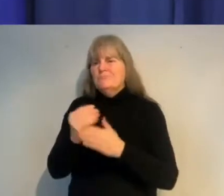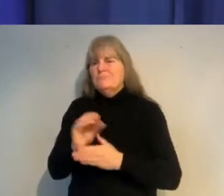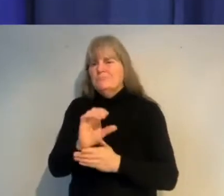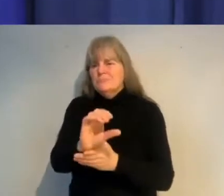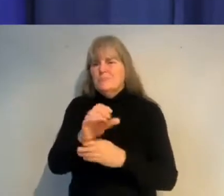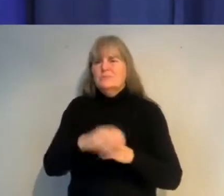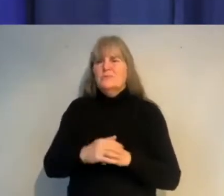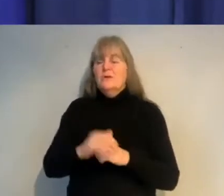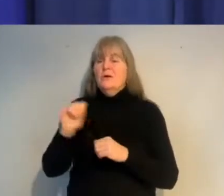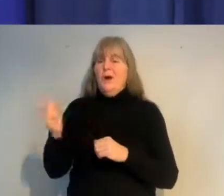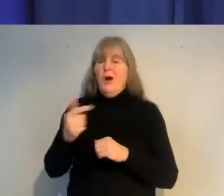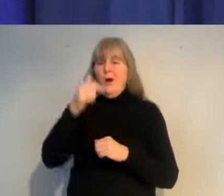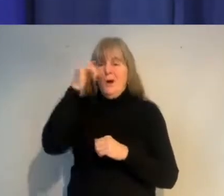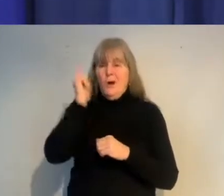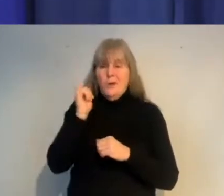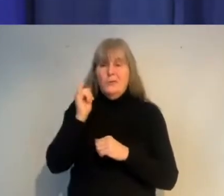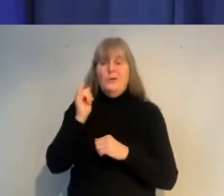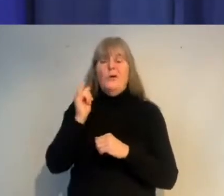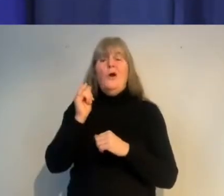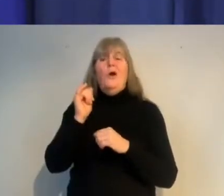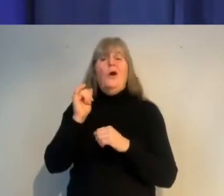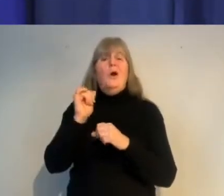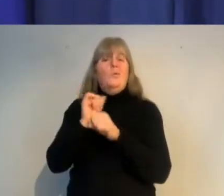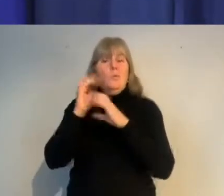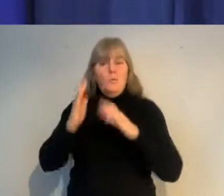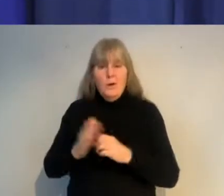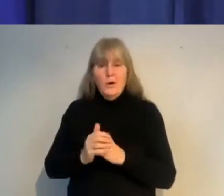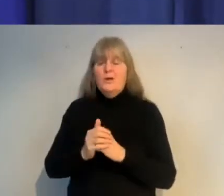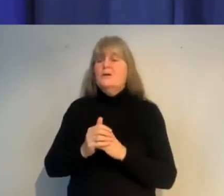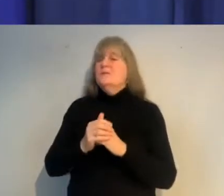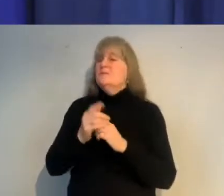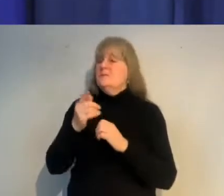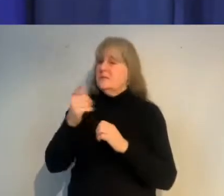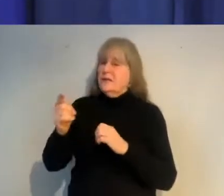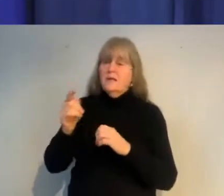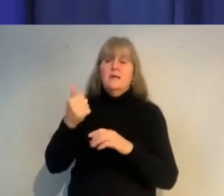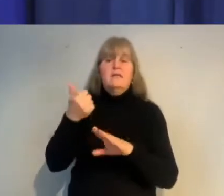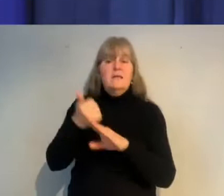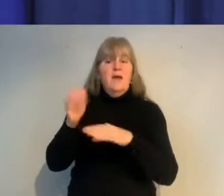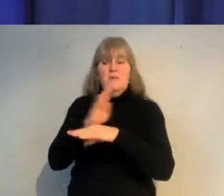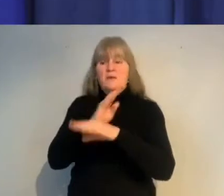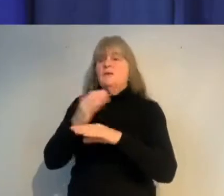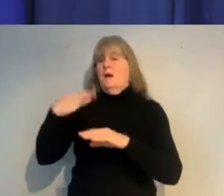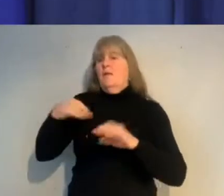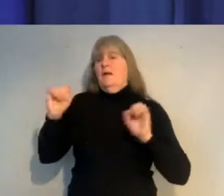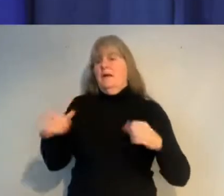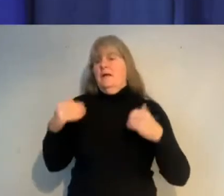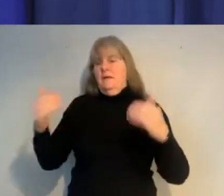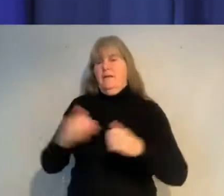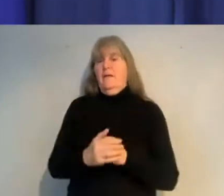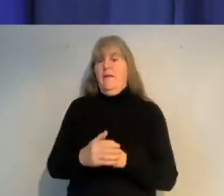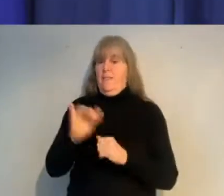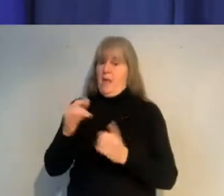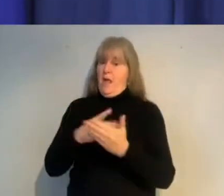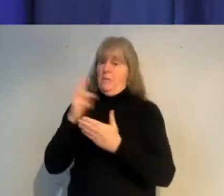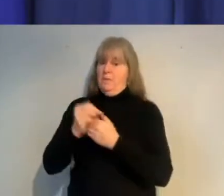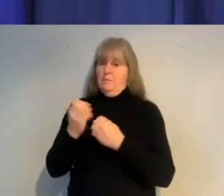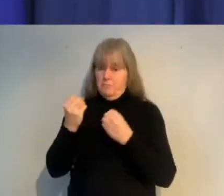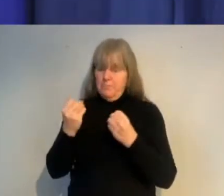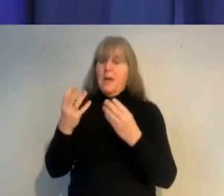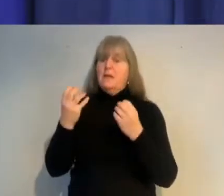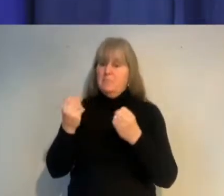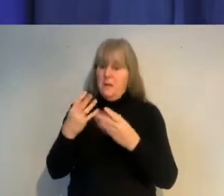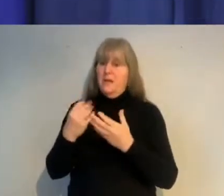individuals may apply. Now, this rebate program has supported hundreds of employers in the territory, and it's still